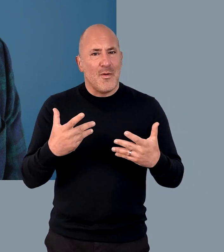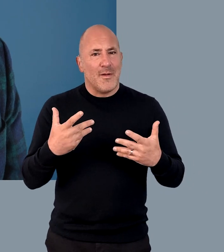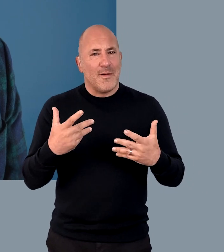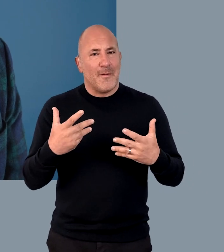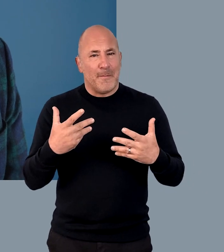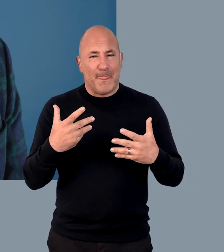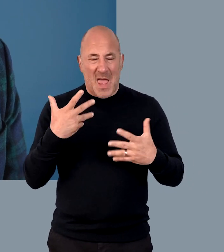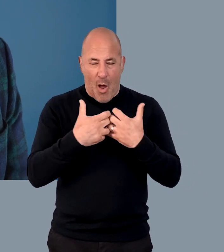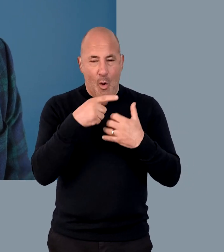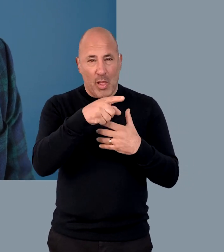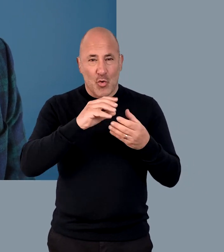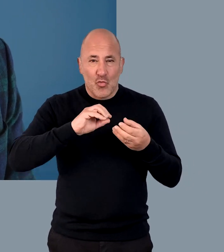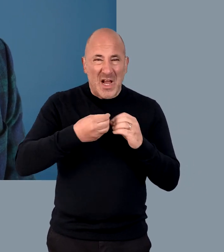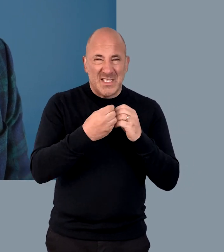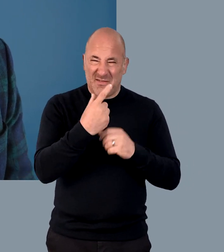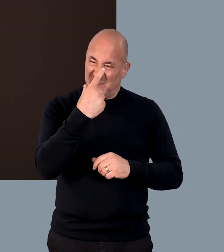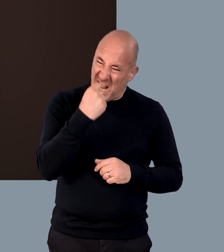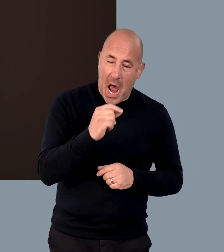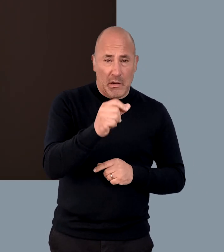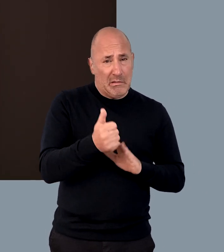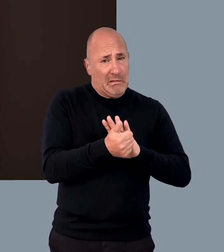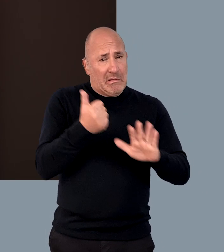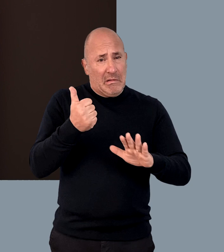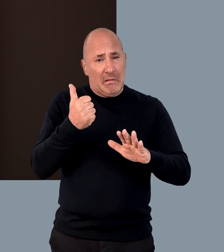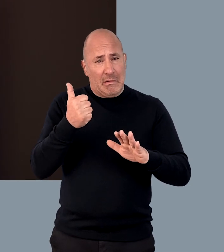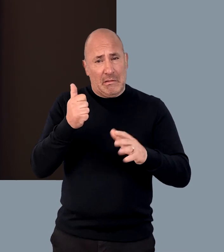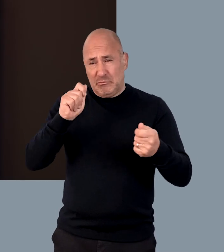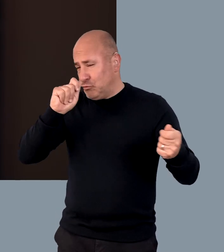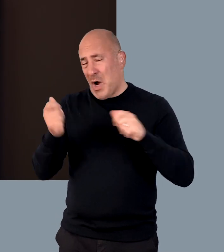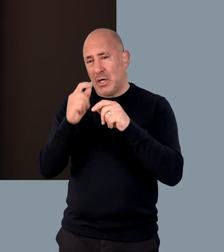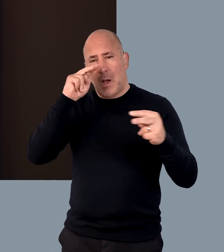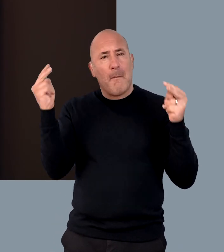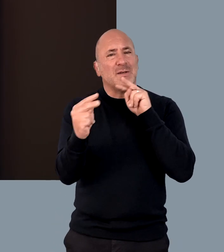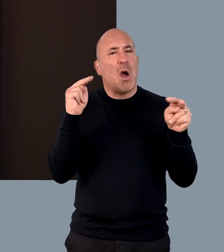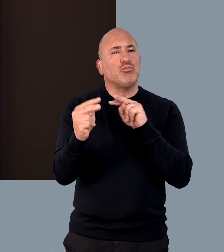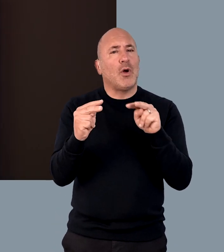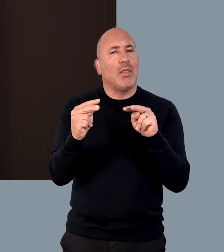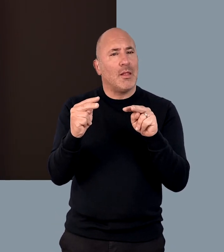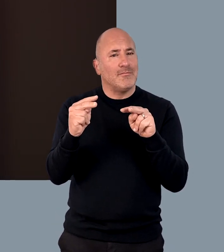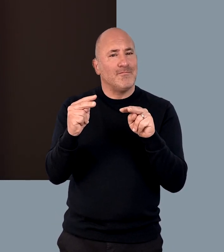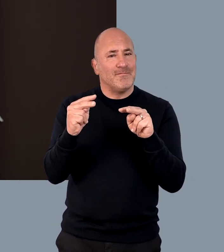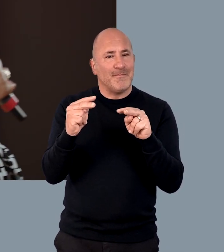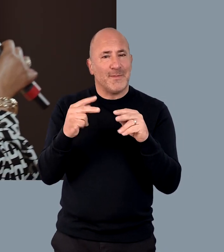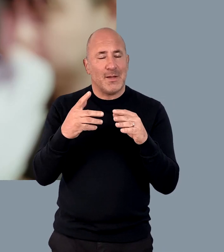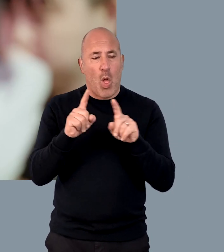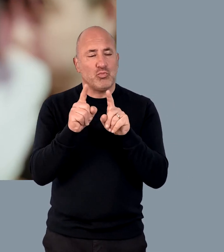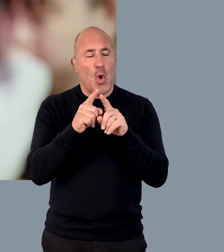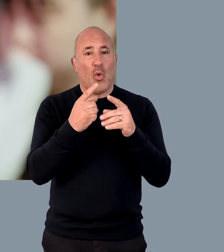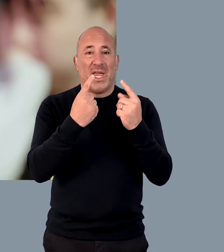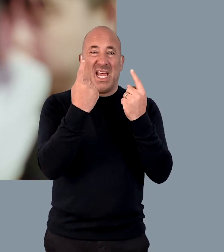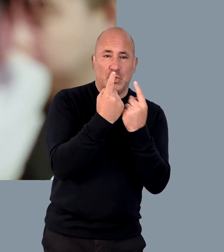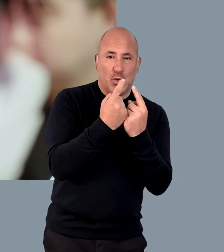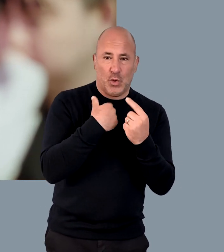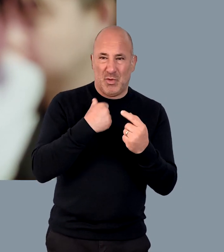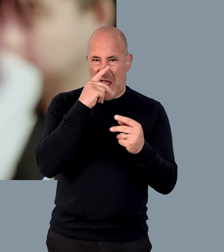its ability to shift perceptions, and the ability that